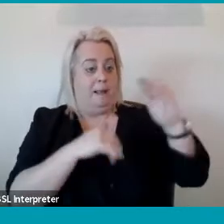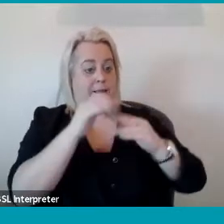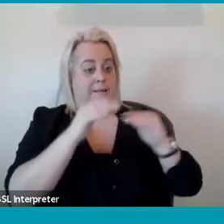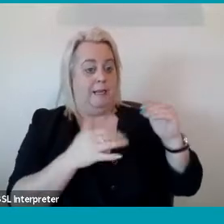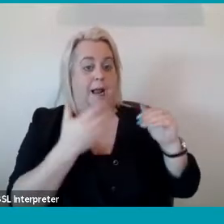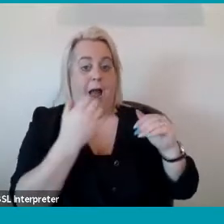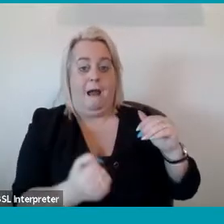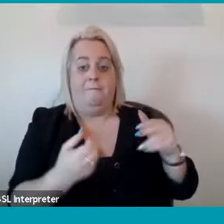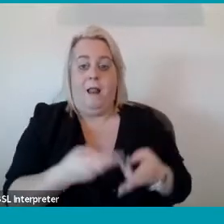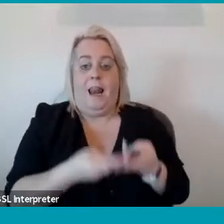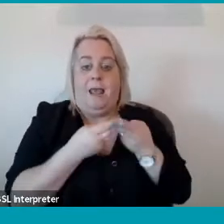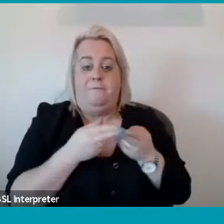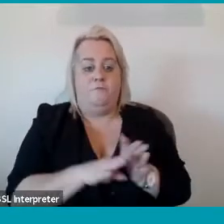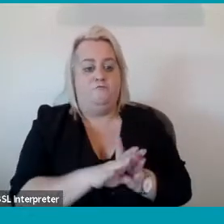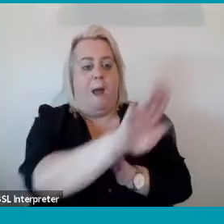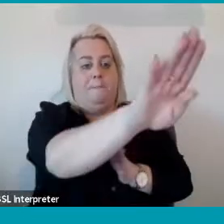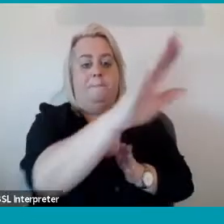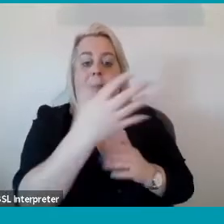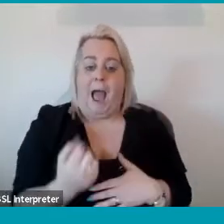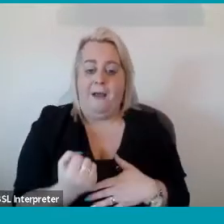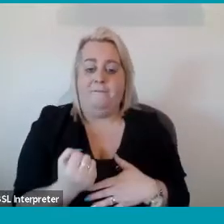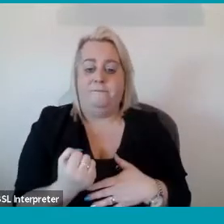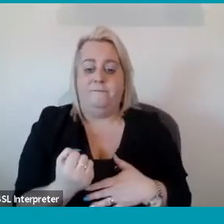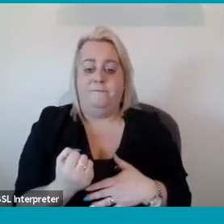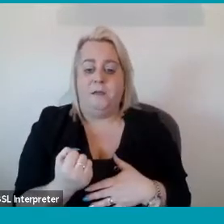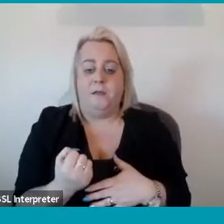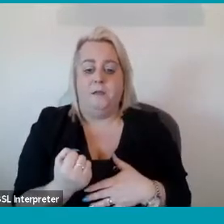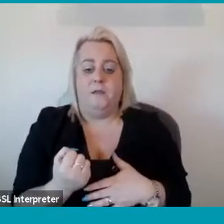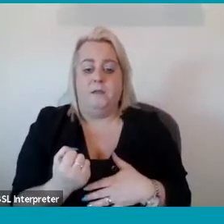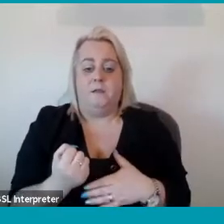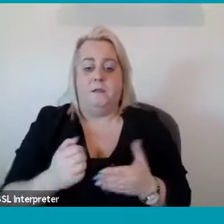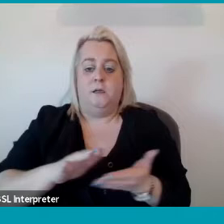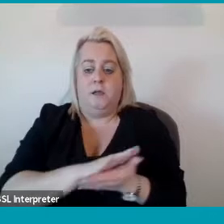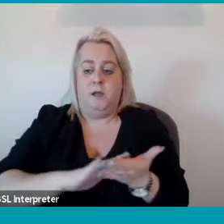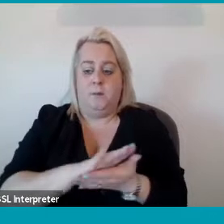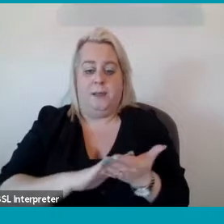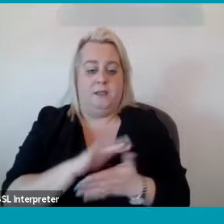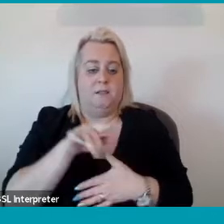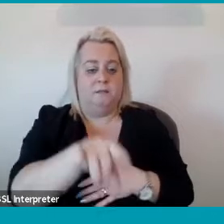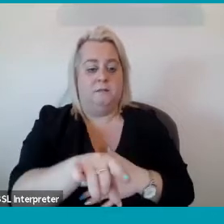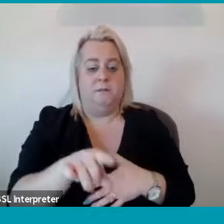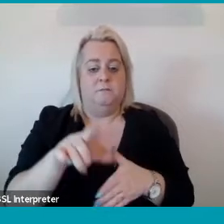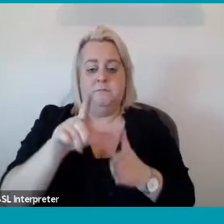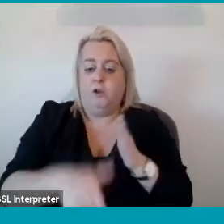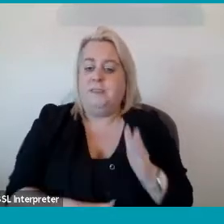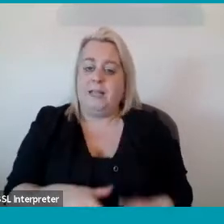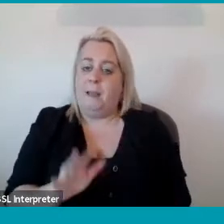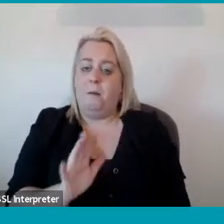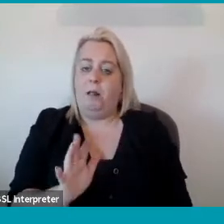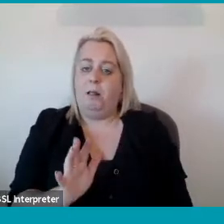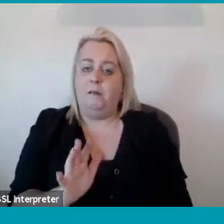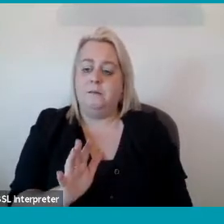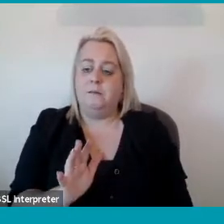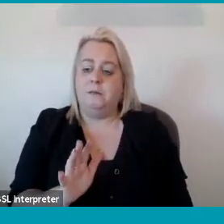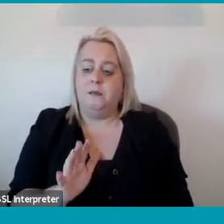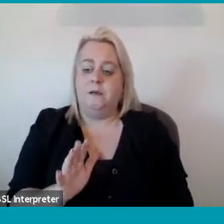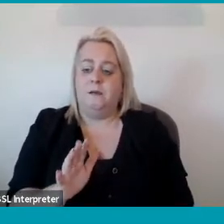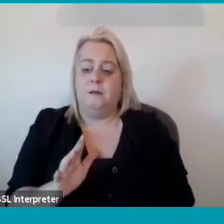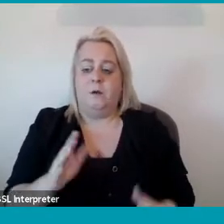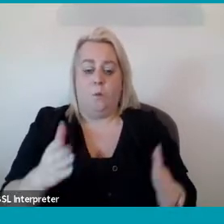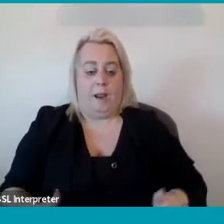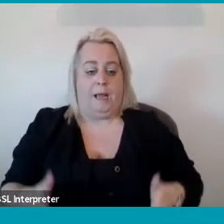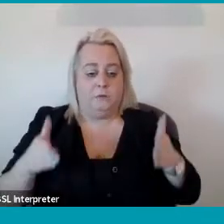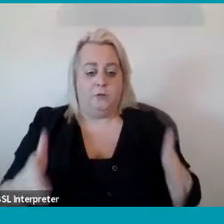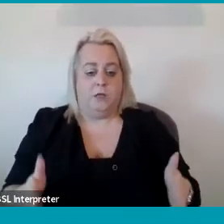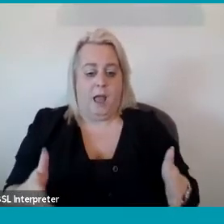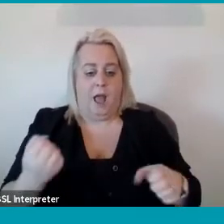could bring down to him whatever he was going upstairs to do, then he wouldn't be disabled. He's not disabled by his wheelchair